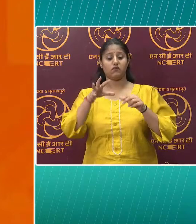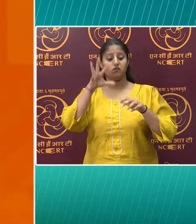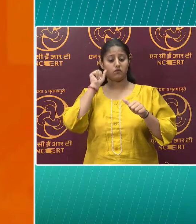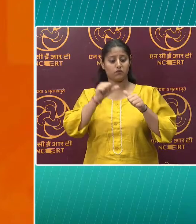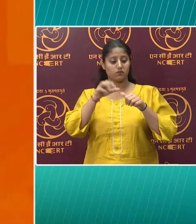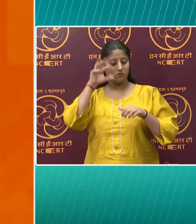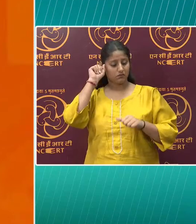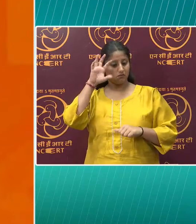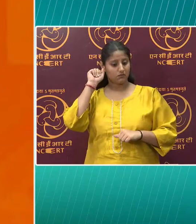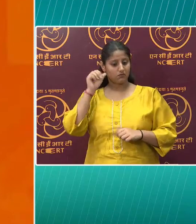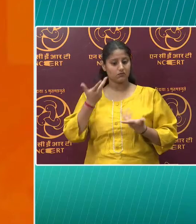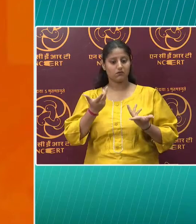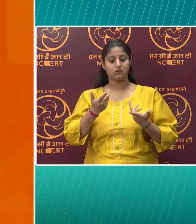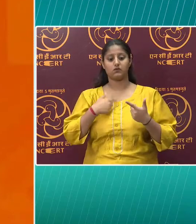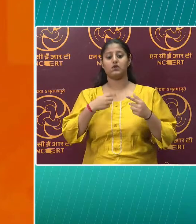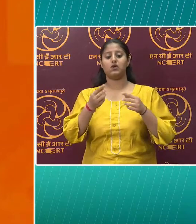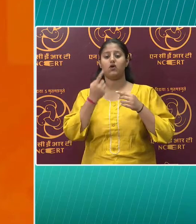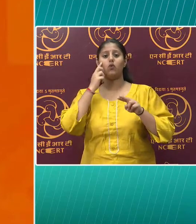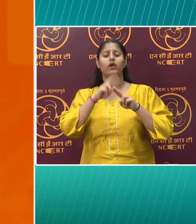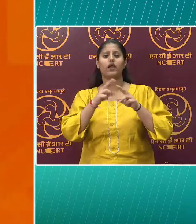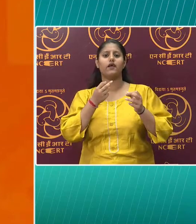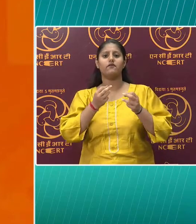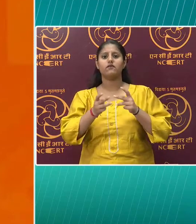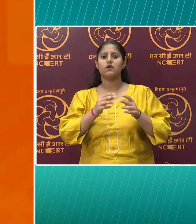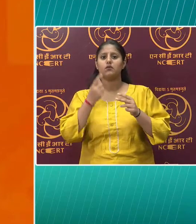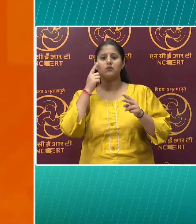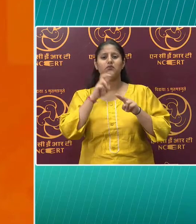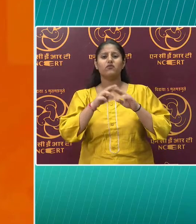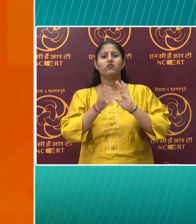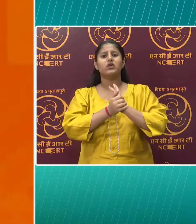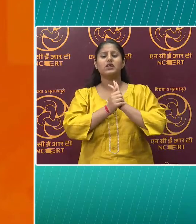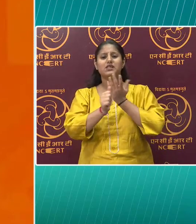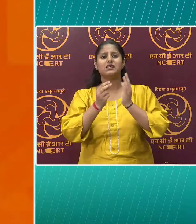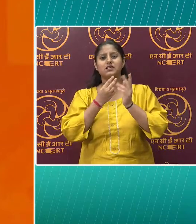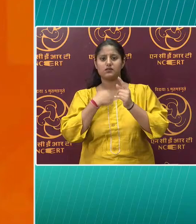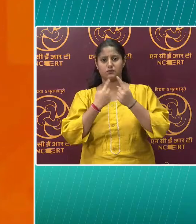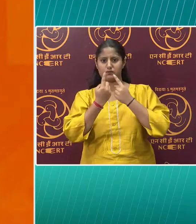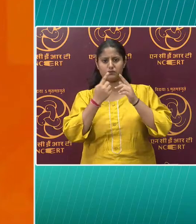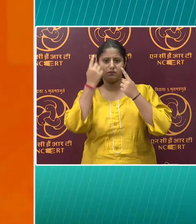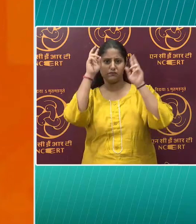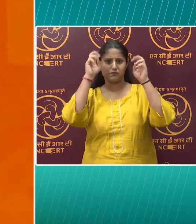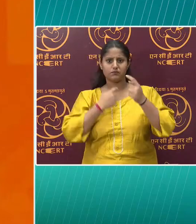skills. Now, when we talk about skills, there are different types of skills.